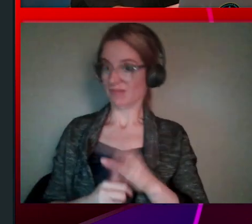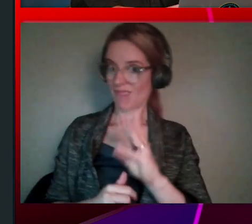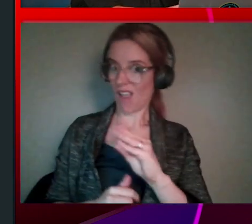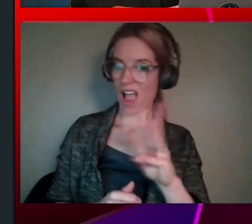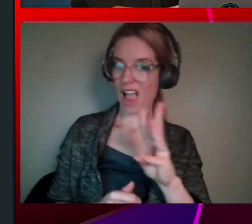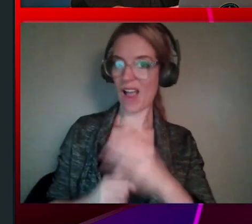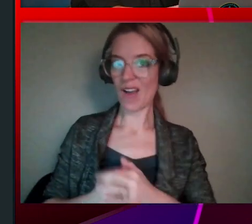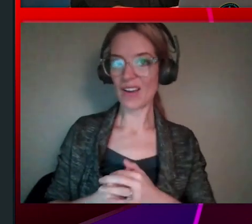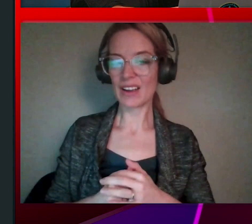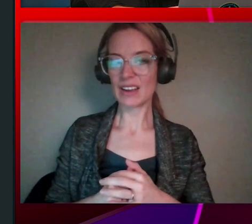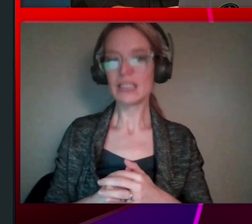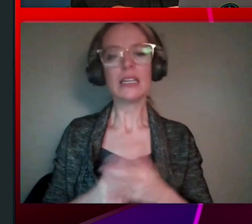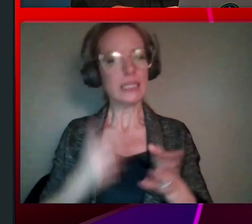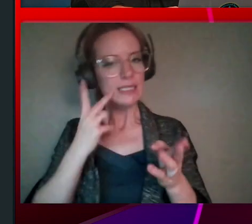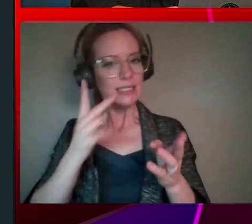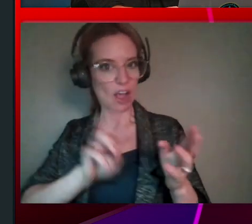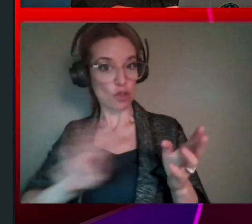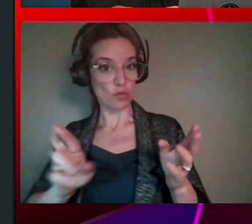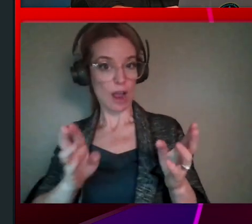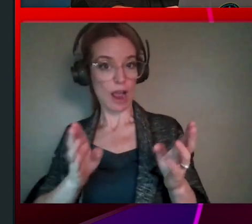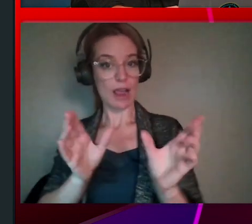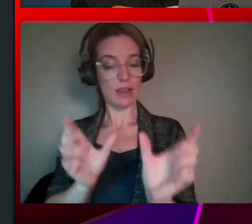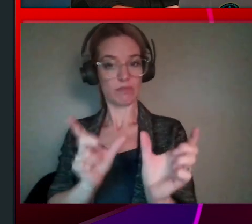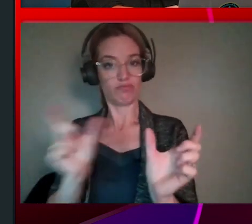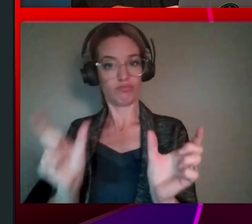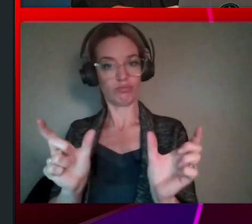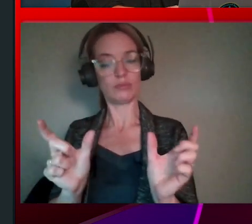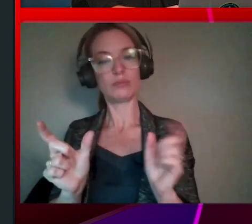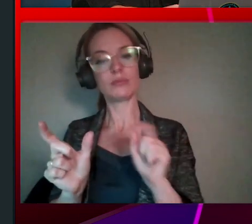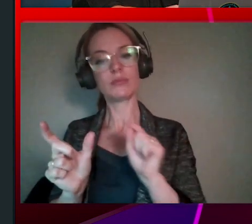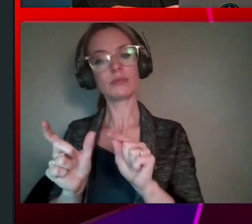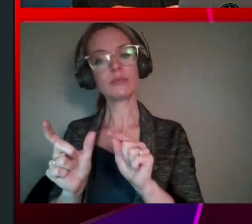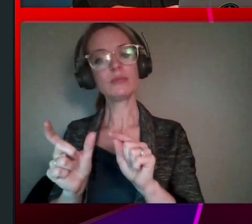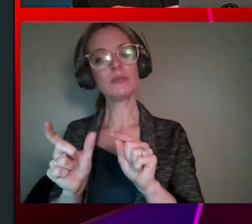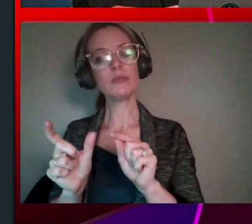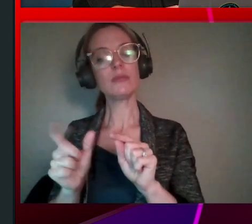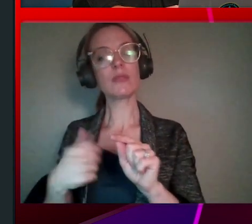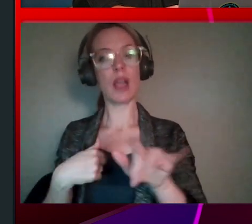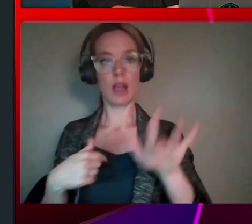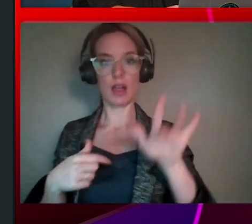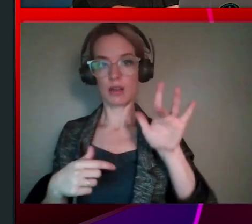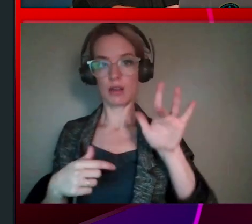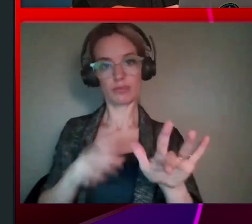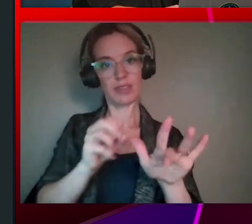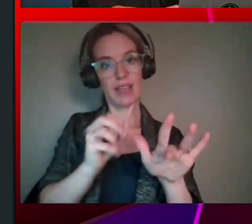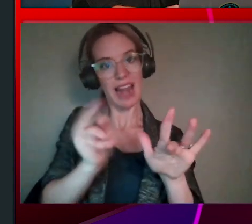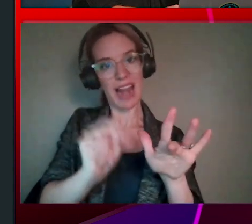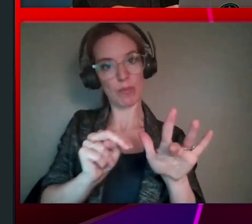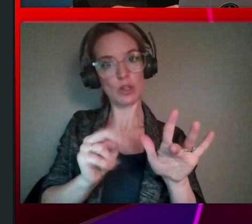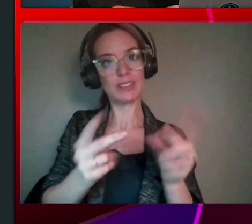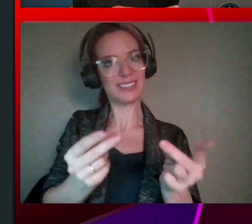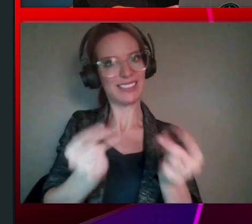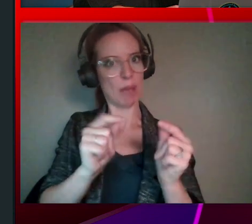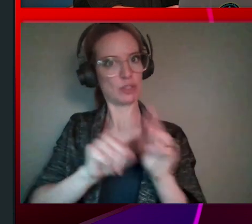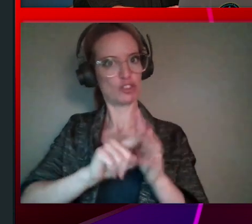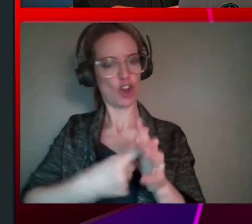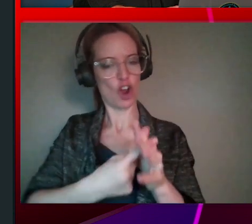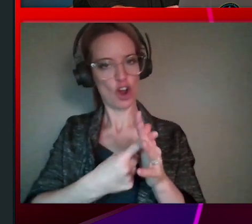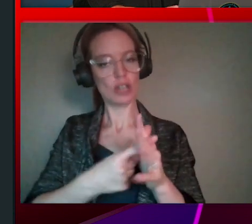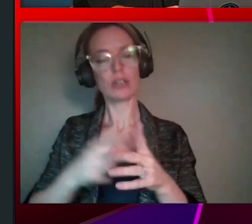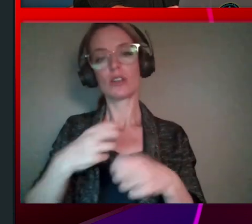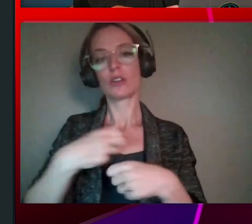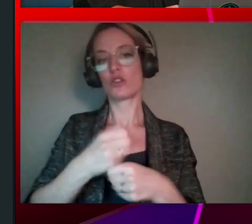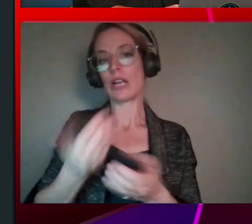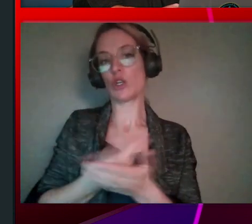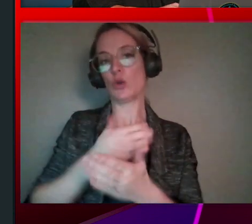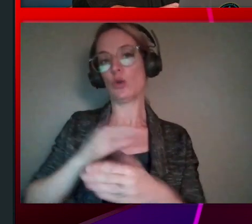results on the right, where at the time where I enabled SnapStart and I created the new function version and I